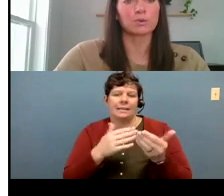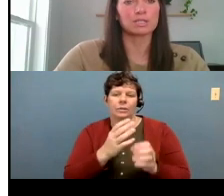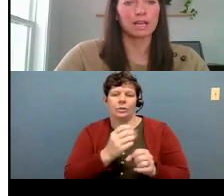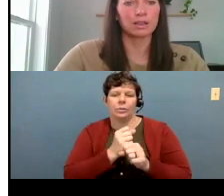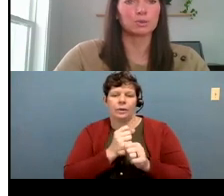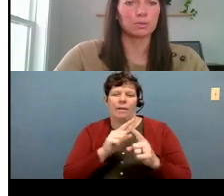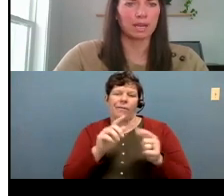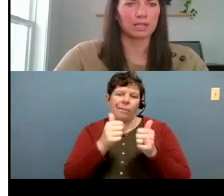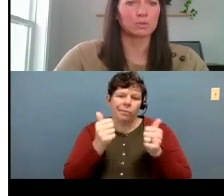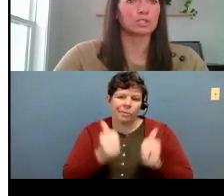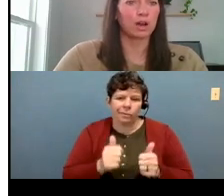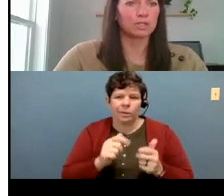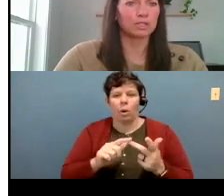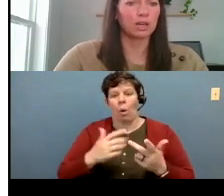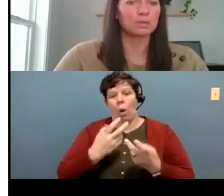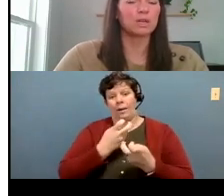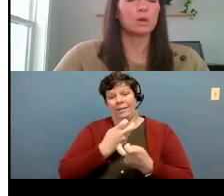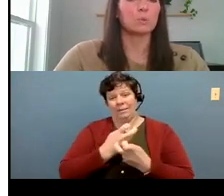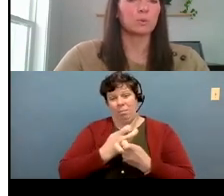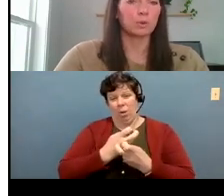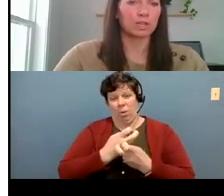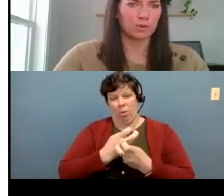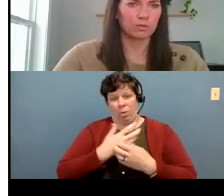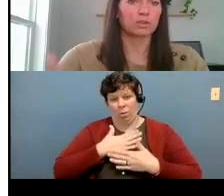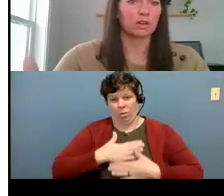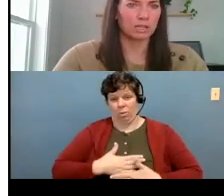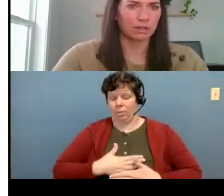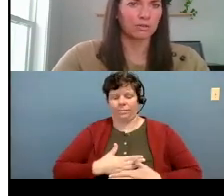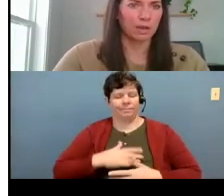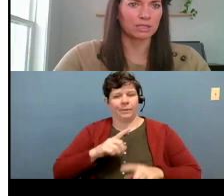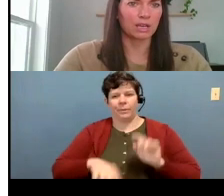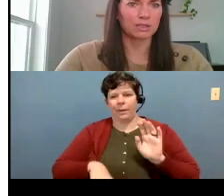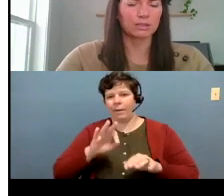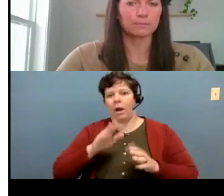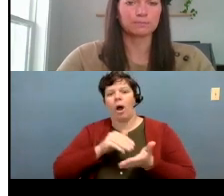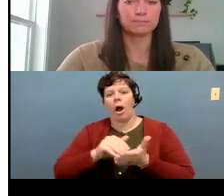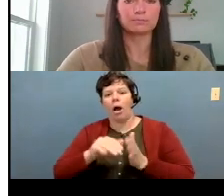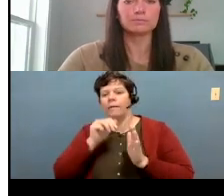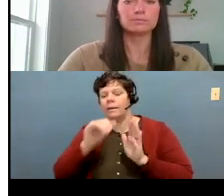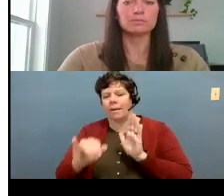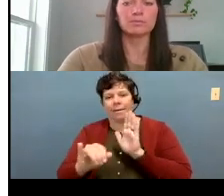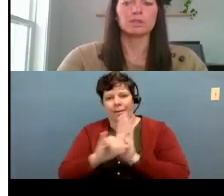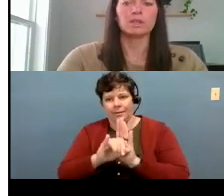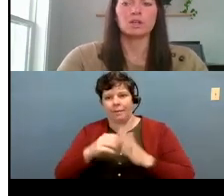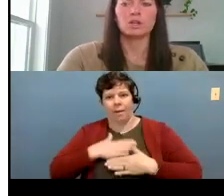degraded or skeletal remains, which is oftentimes what we're working with unidentified remains cases.